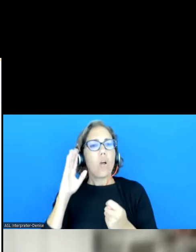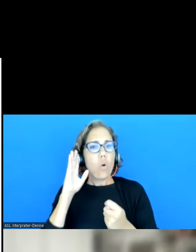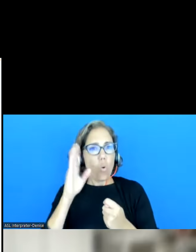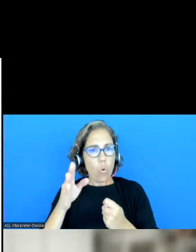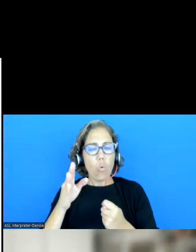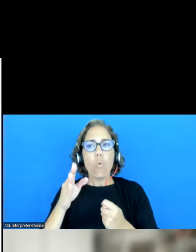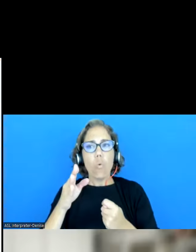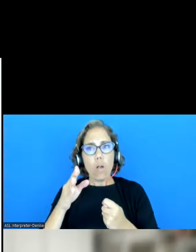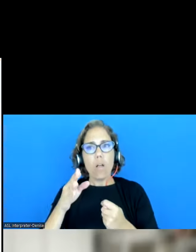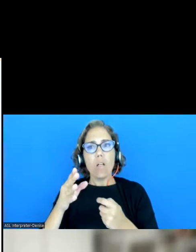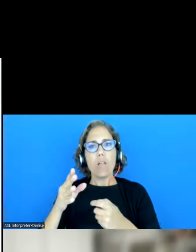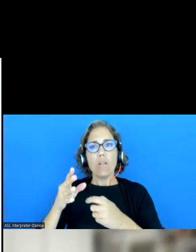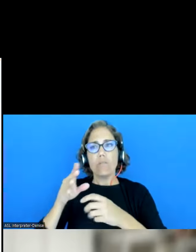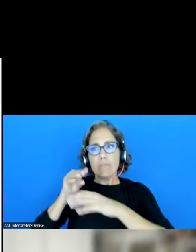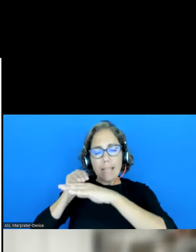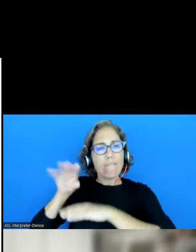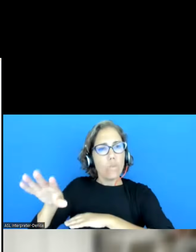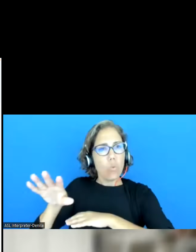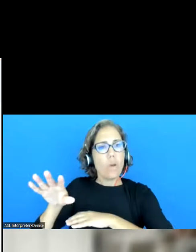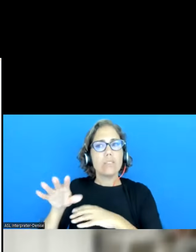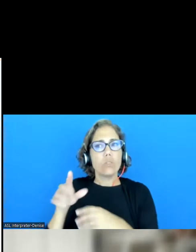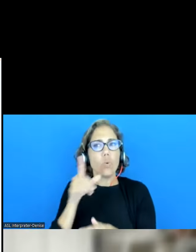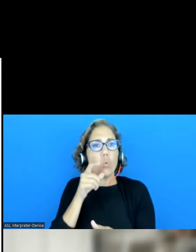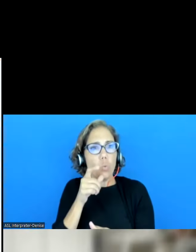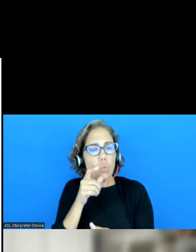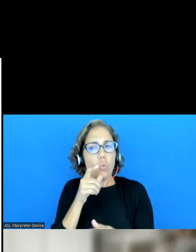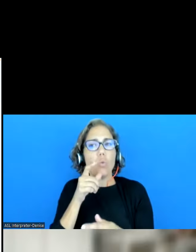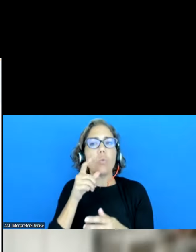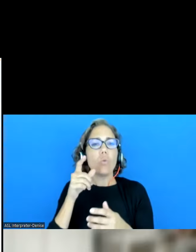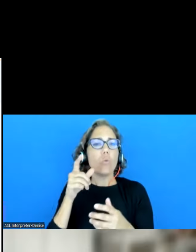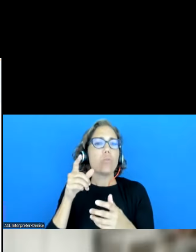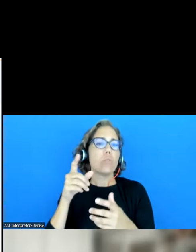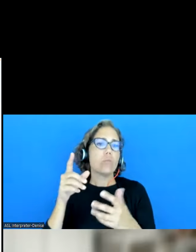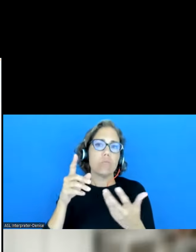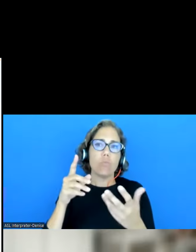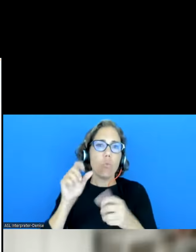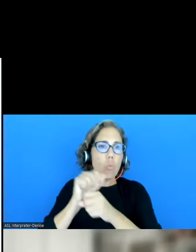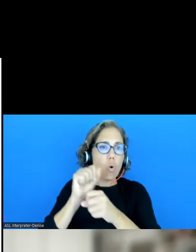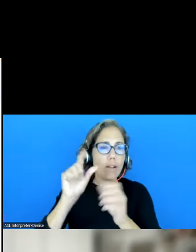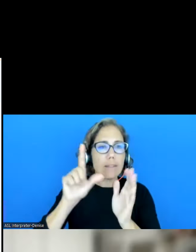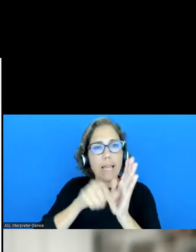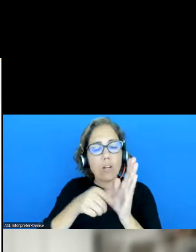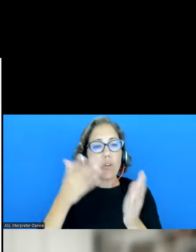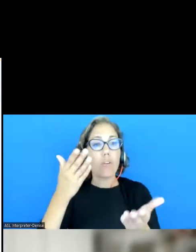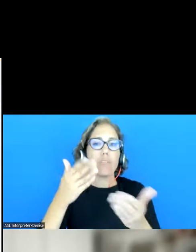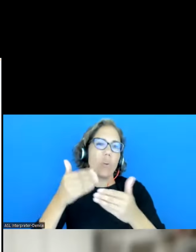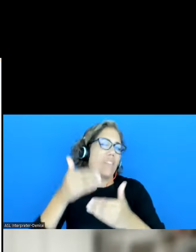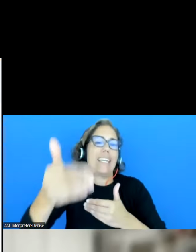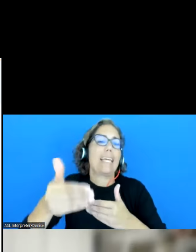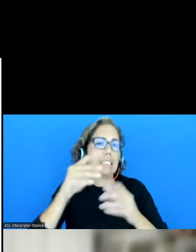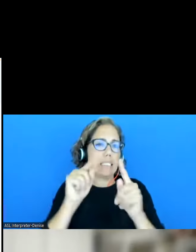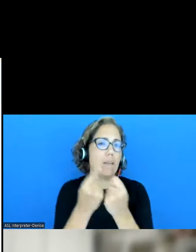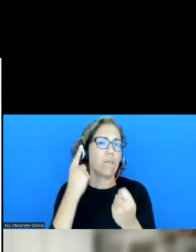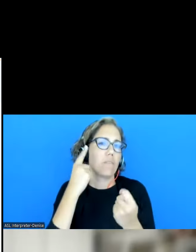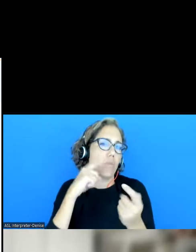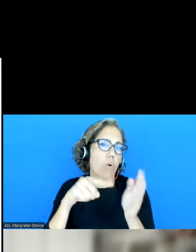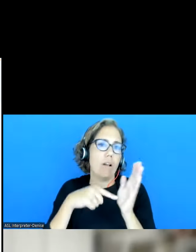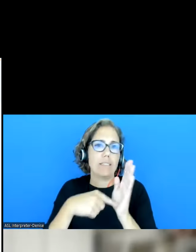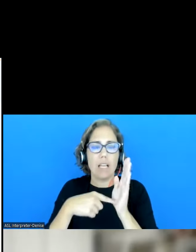will also have to influence who comes later, potentially the development team, around